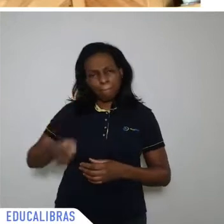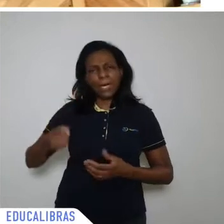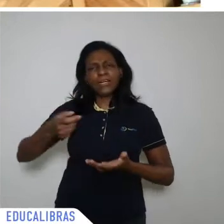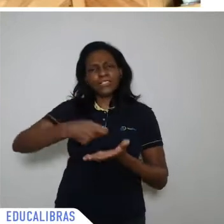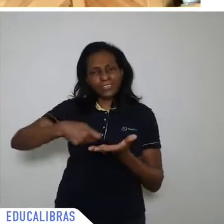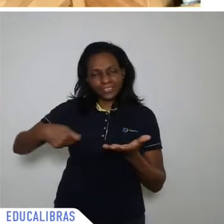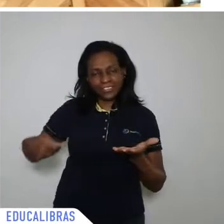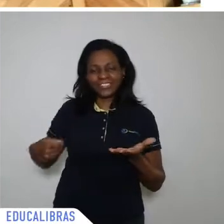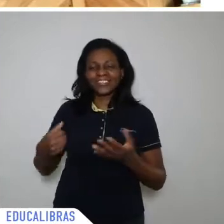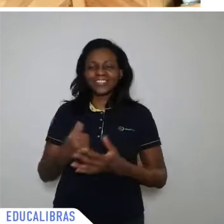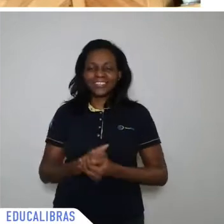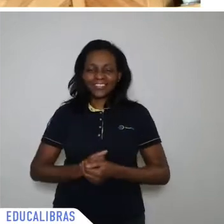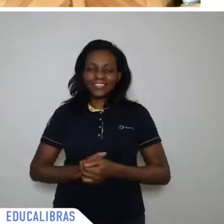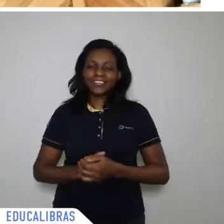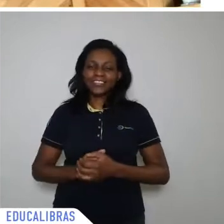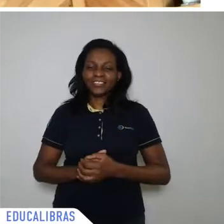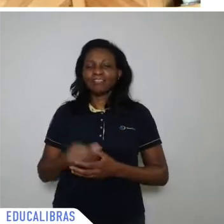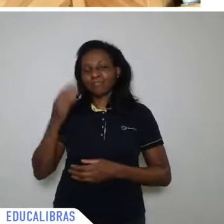okay?